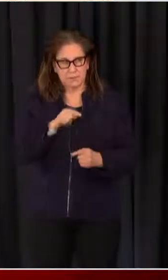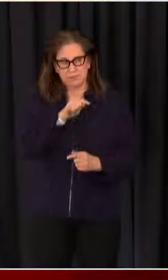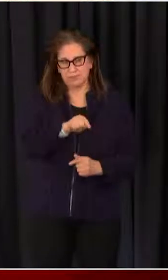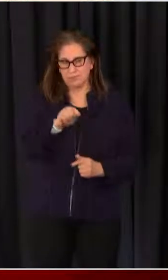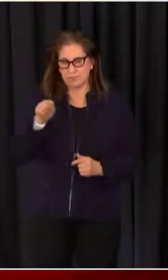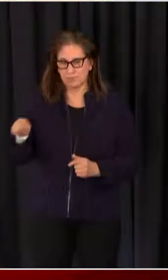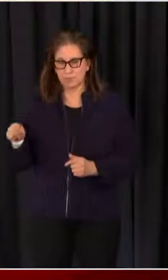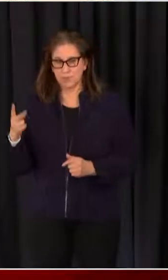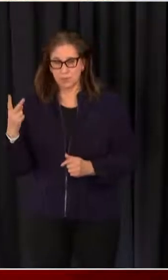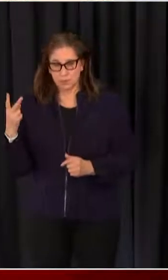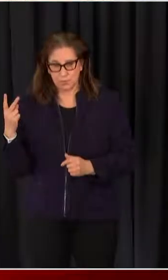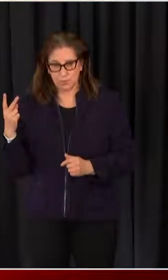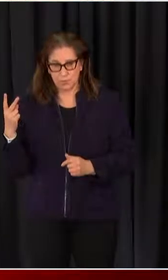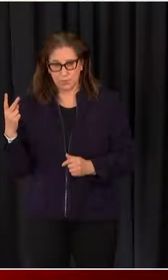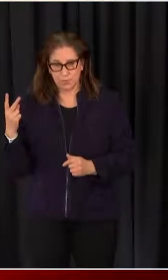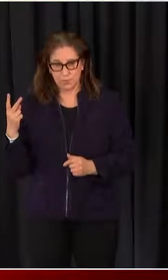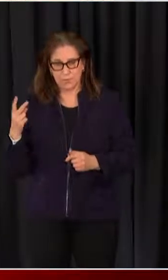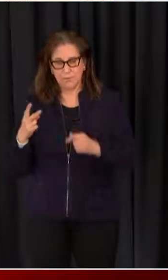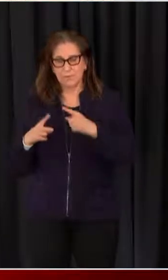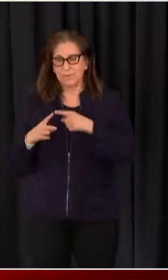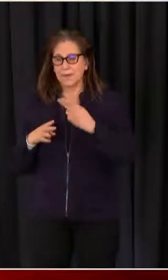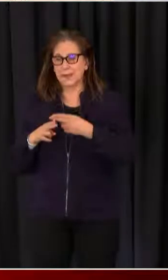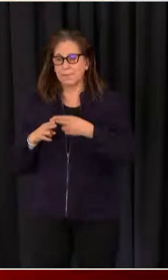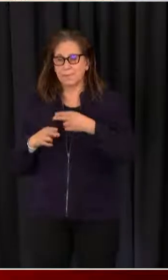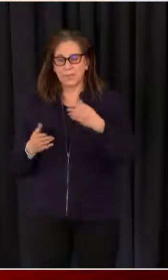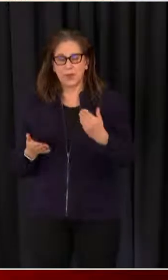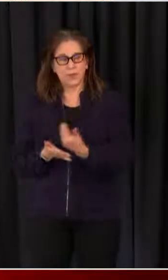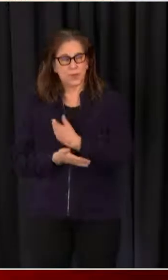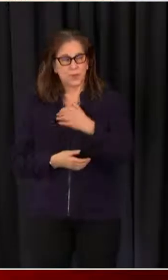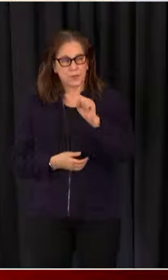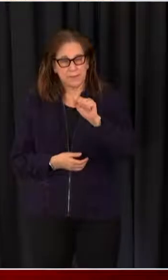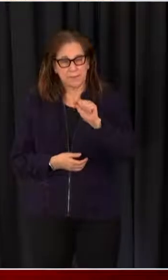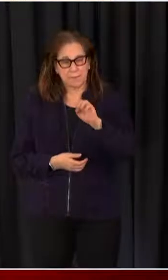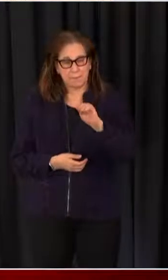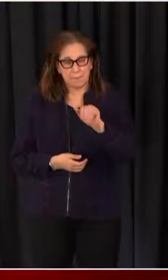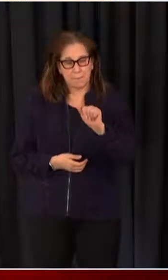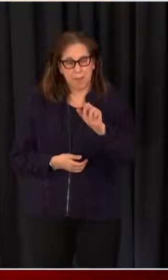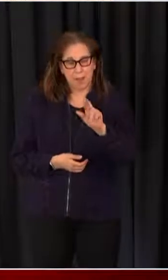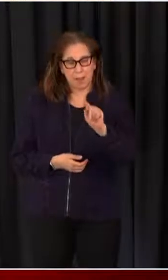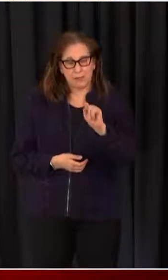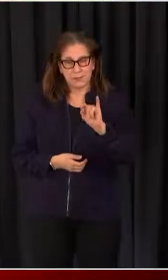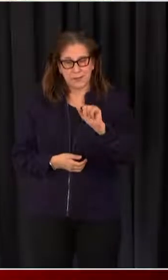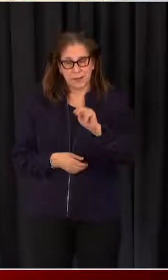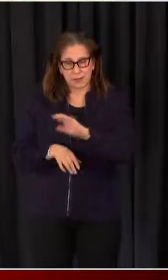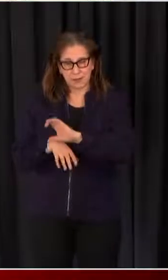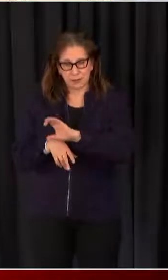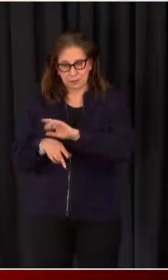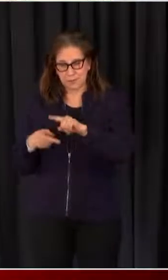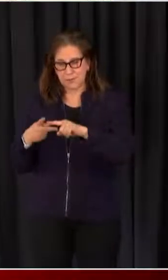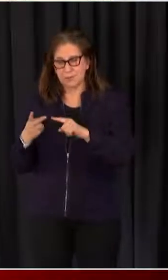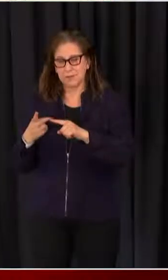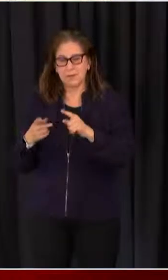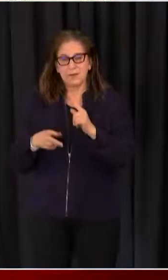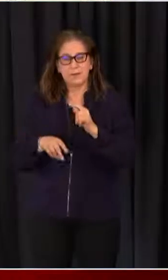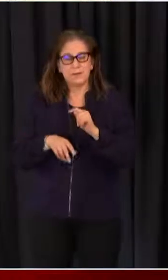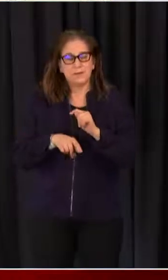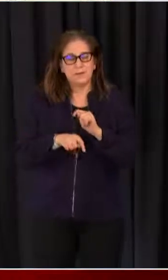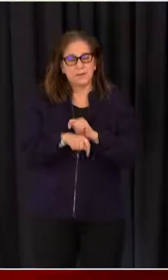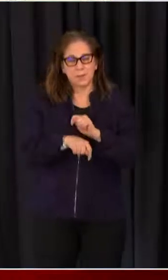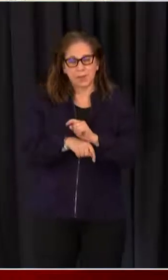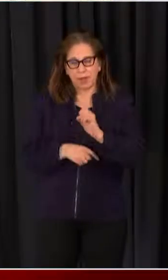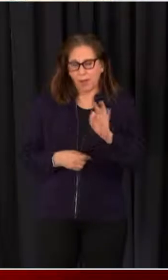in Ward 5, Allen Chapel AME in Ward 8, and the Temple of Praise also in Ward 8